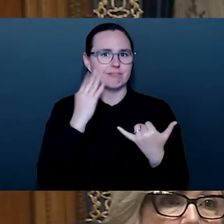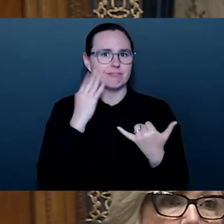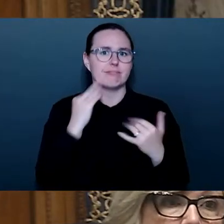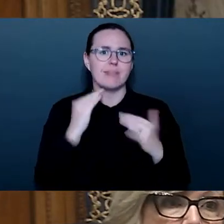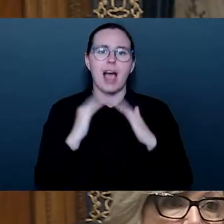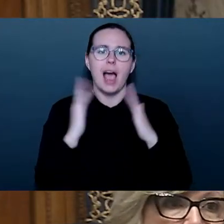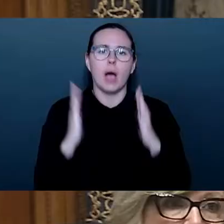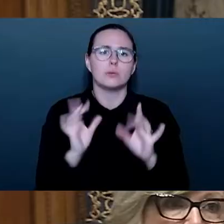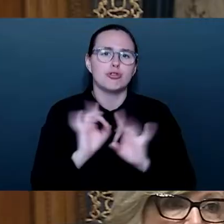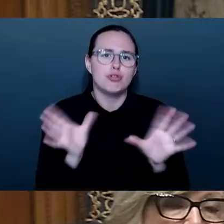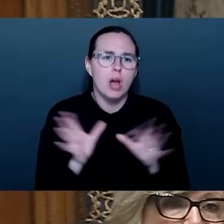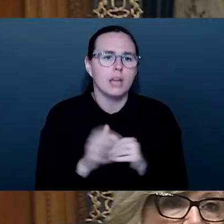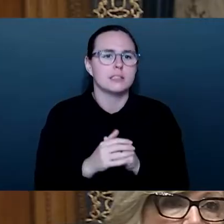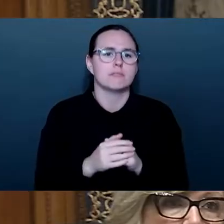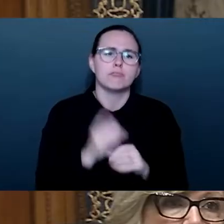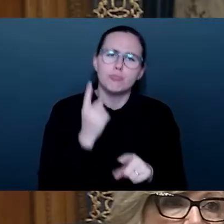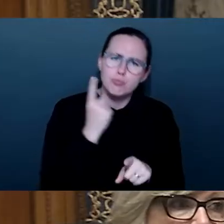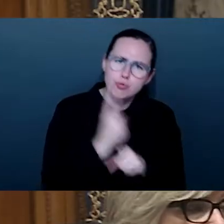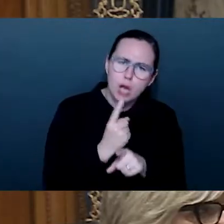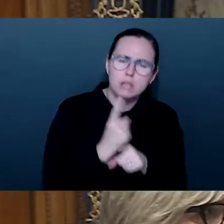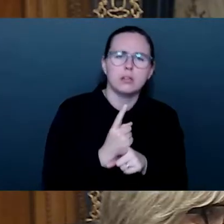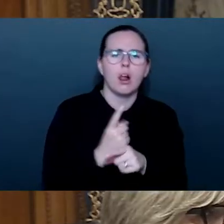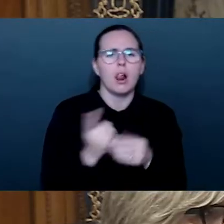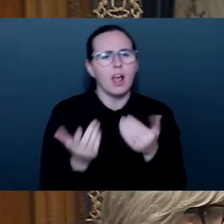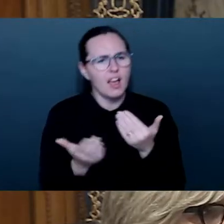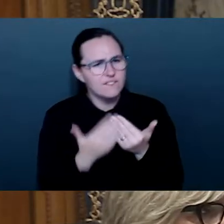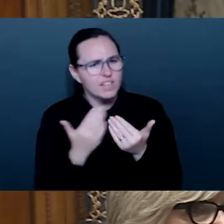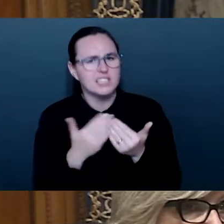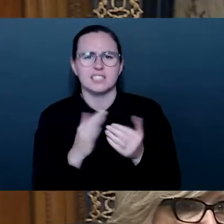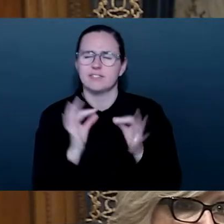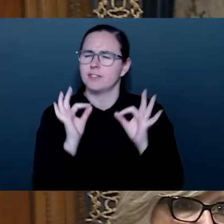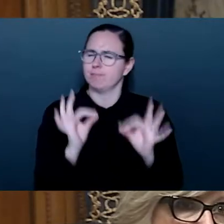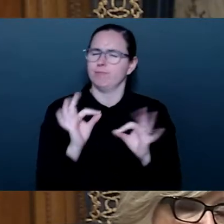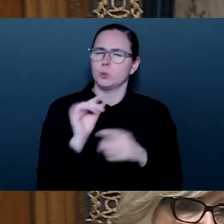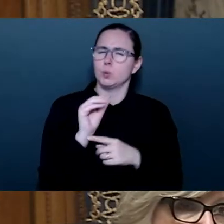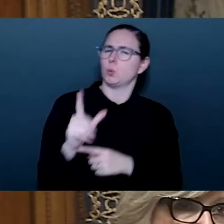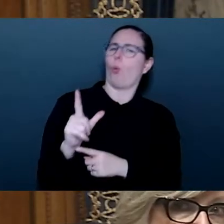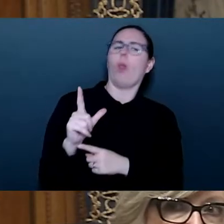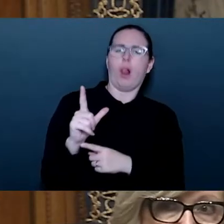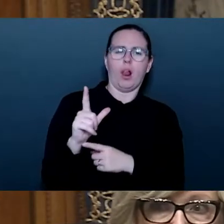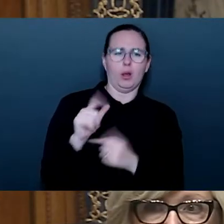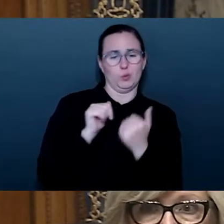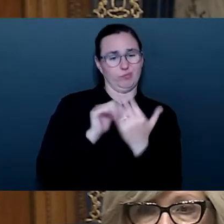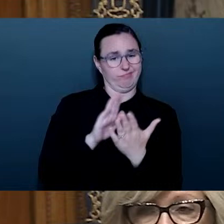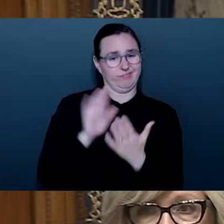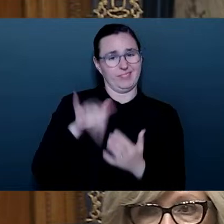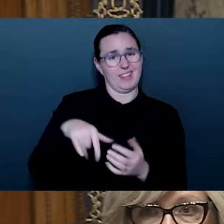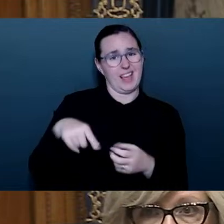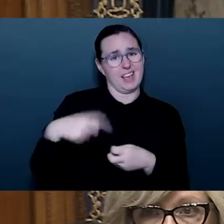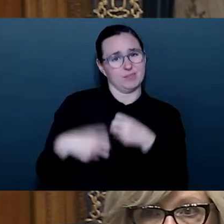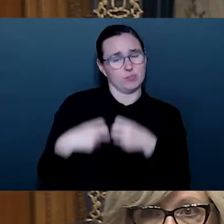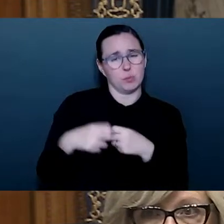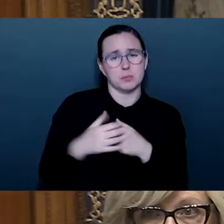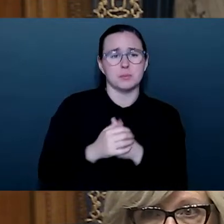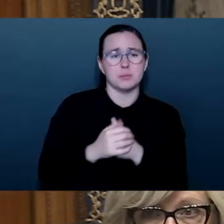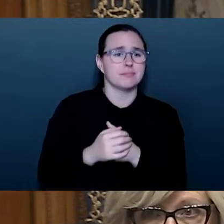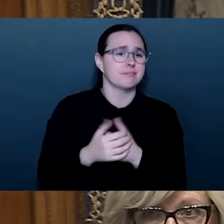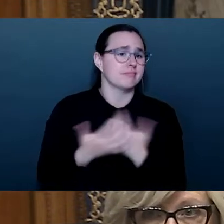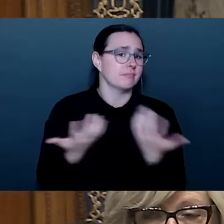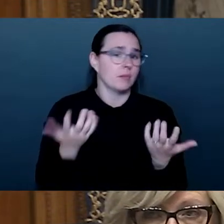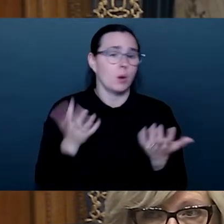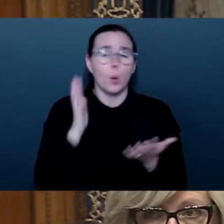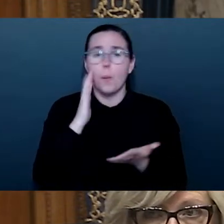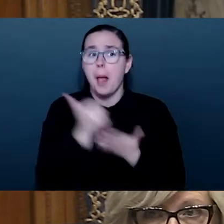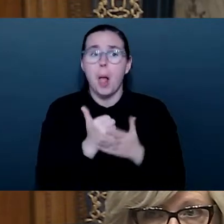housing affordability crisis and ensure that teachers, nurses, service workers, students, and seniors